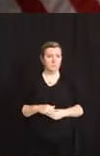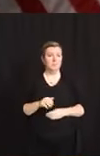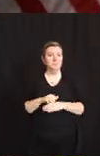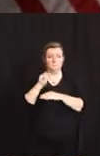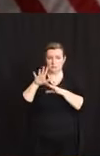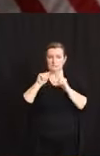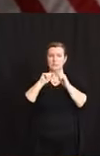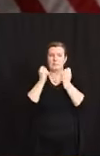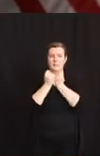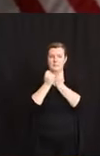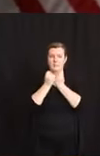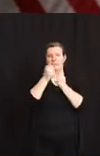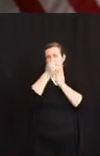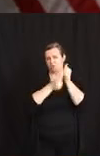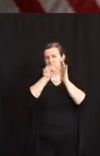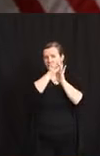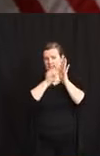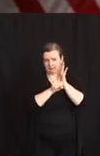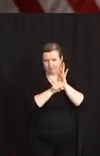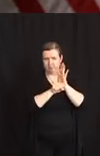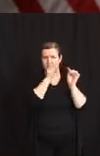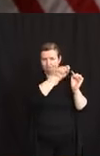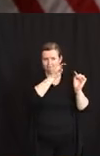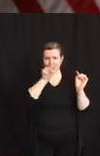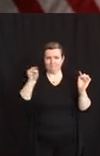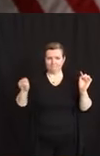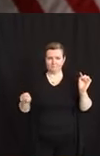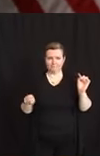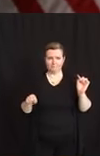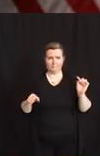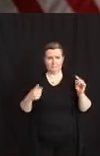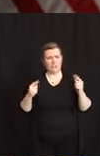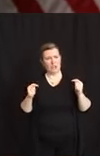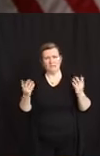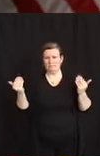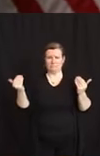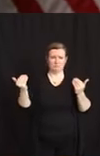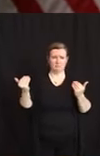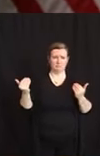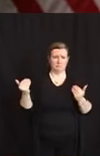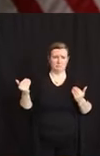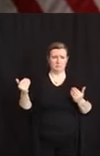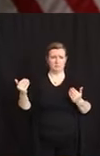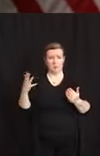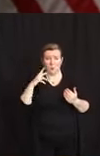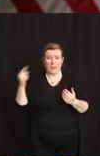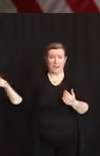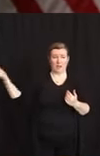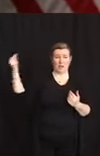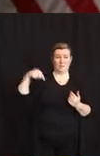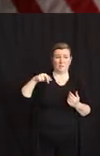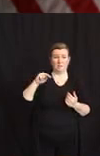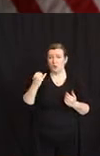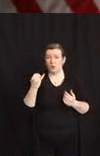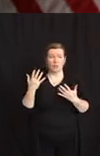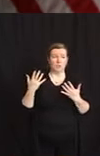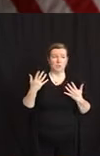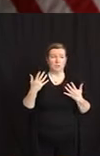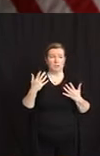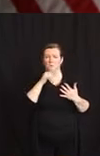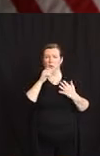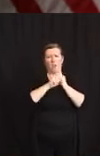us early in that queue as possible. We'll go back to Nikita, but as we do, John, the one thing I want to say on the corrections